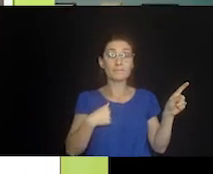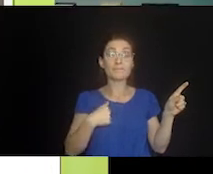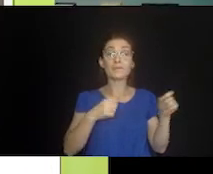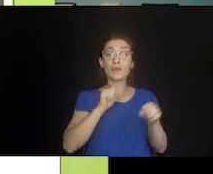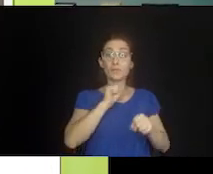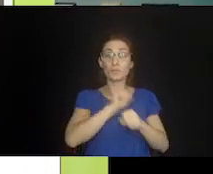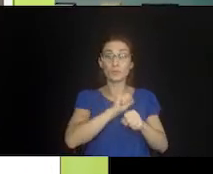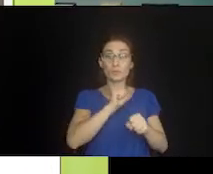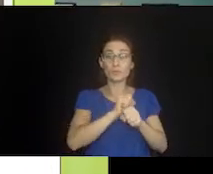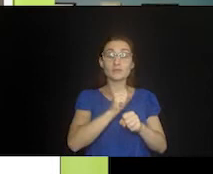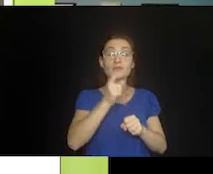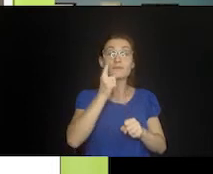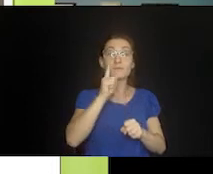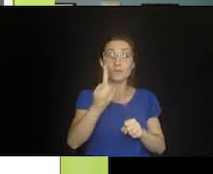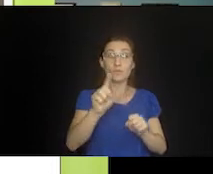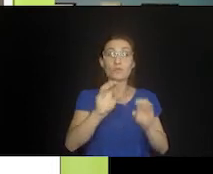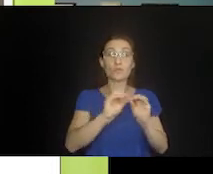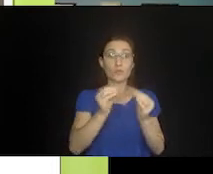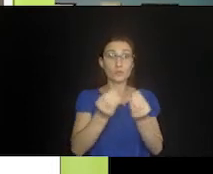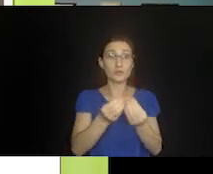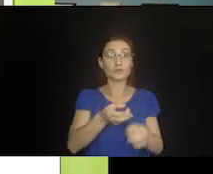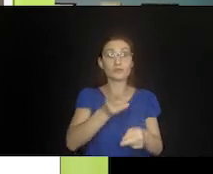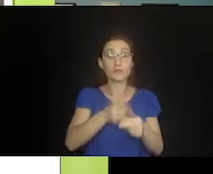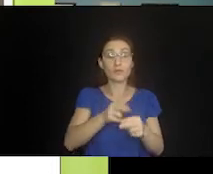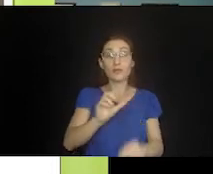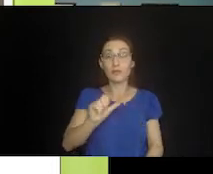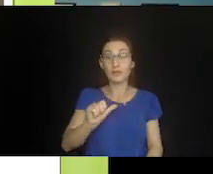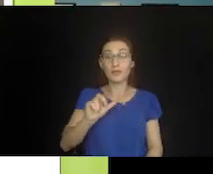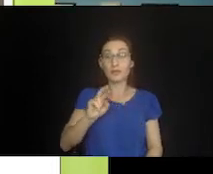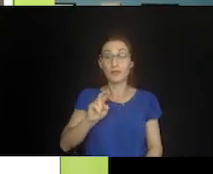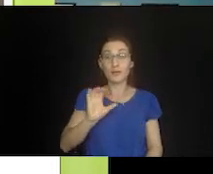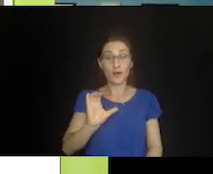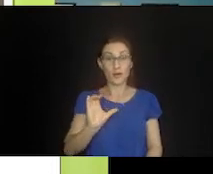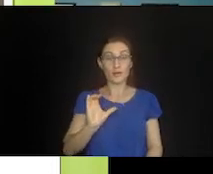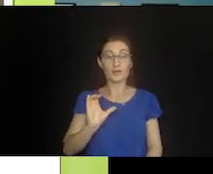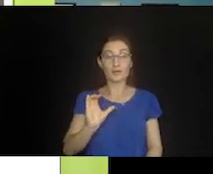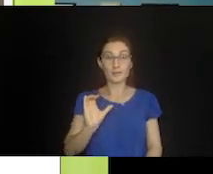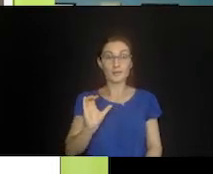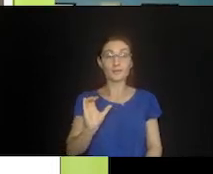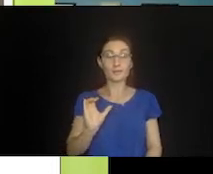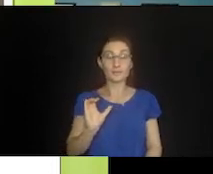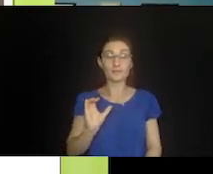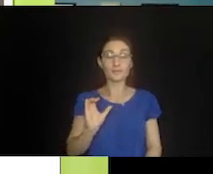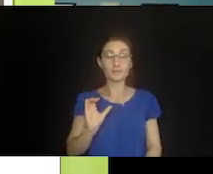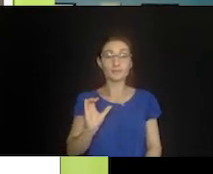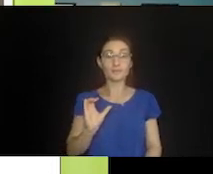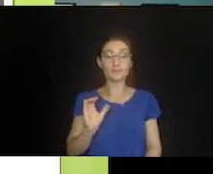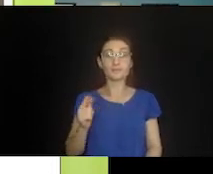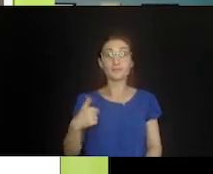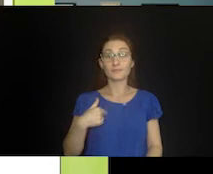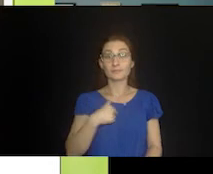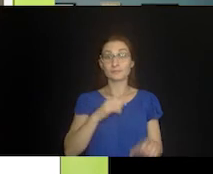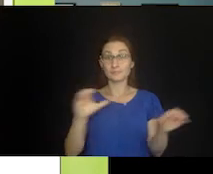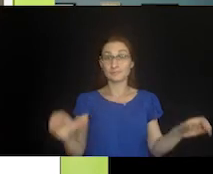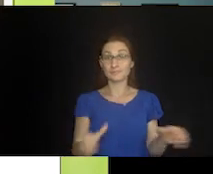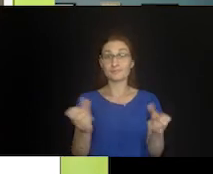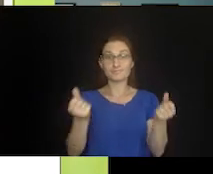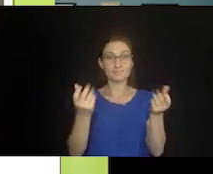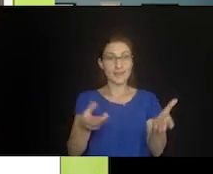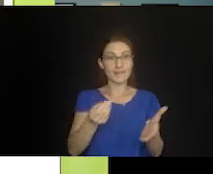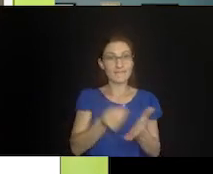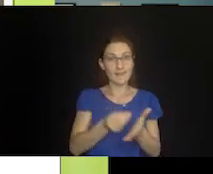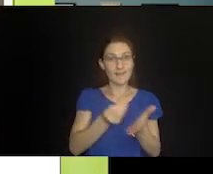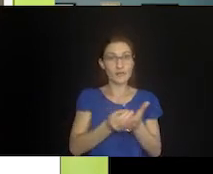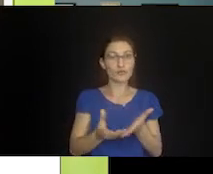there, and we had some really, because I worked for an organization called the Art, and